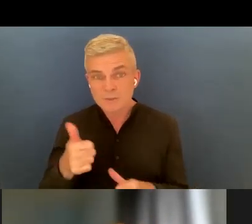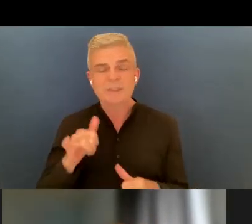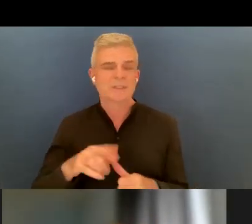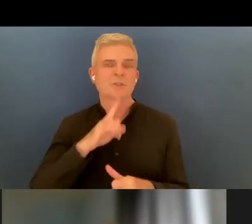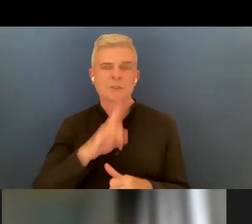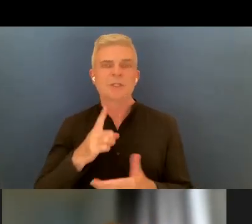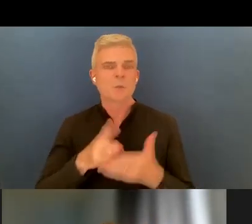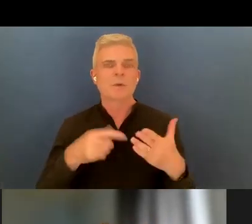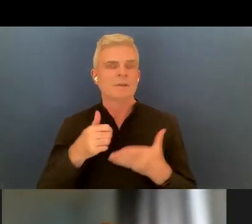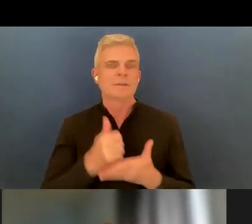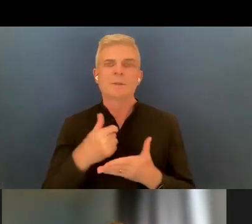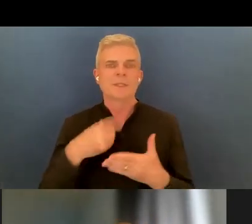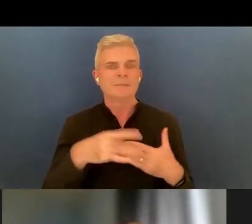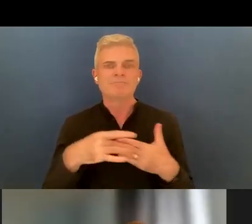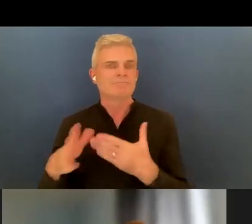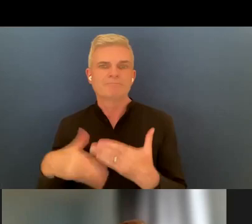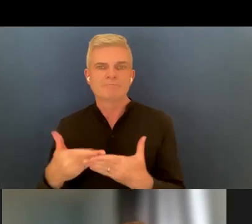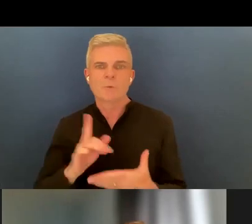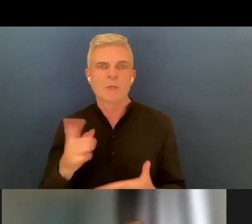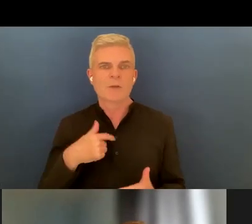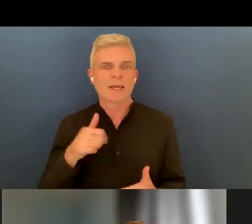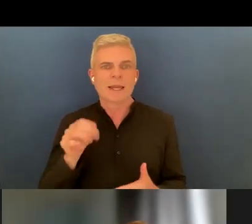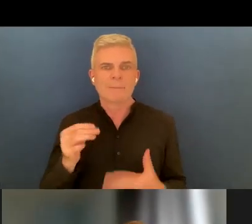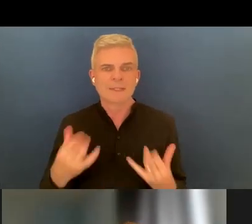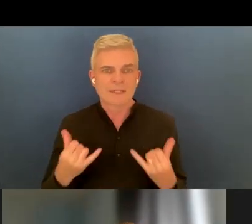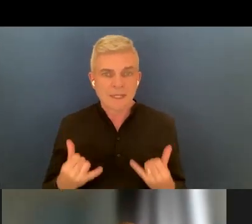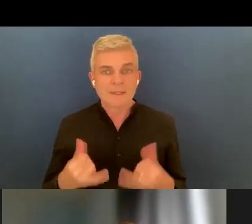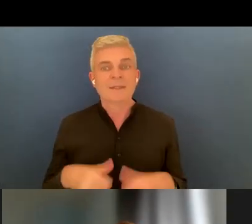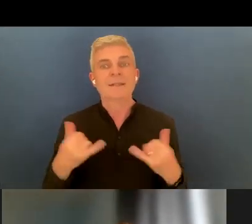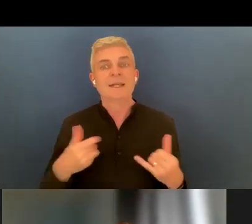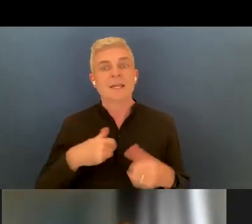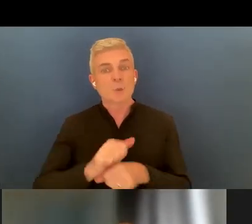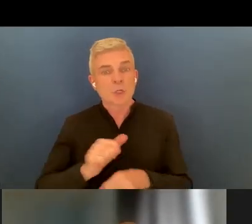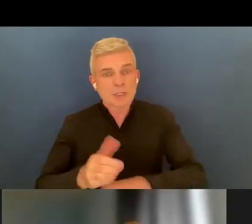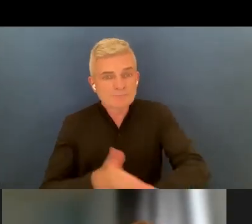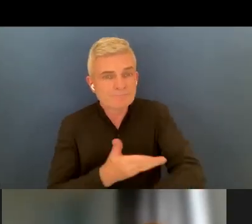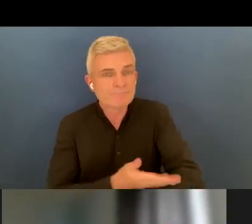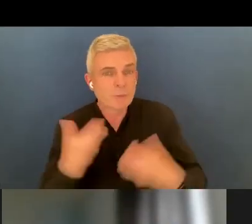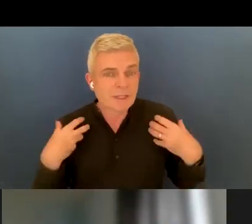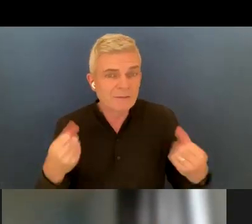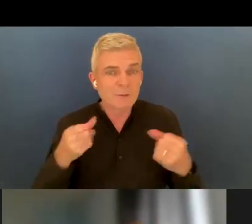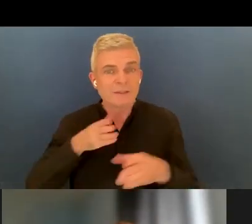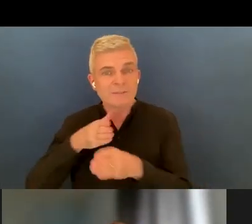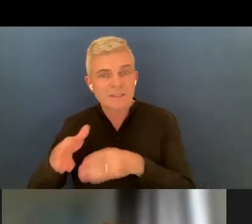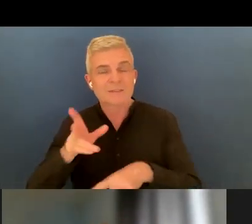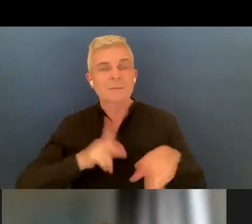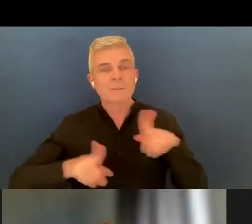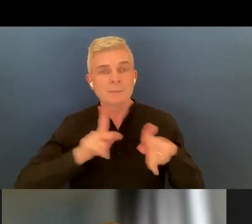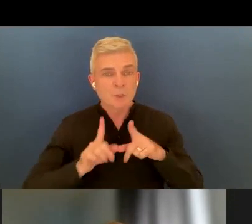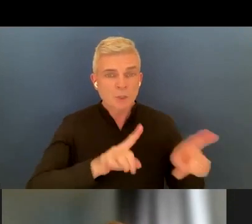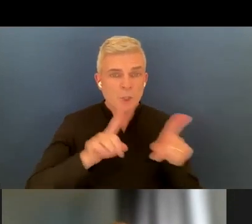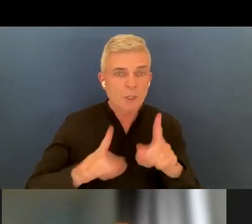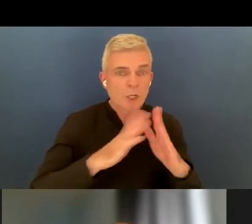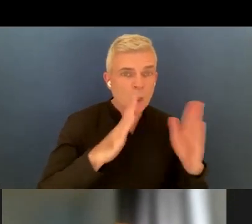to me to where I am today. So today I get to work in the recovery field. I get to go out and work with people without homes or people that need connections